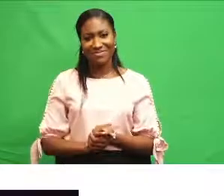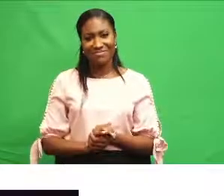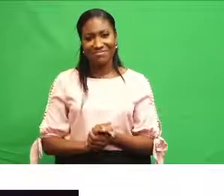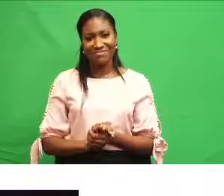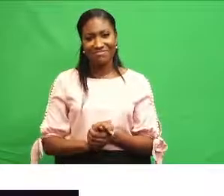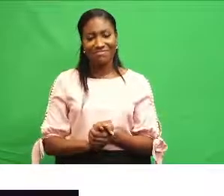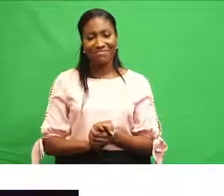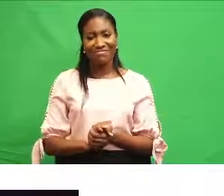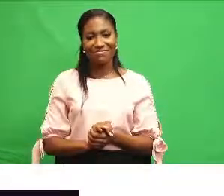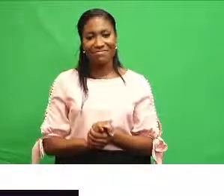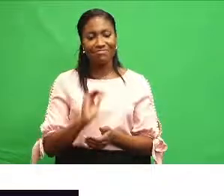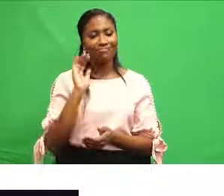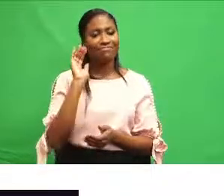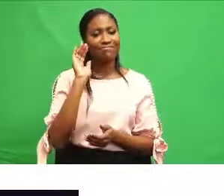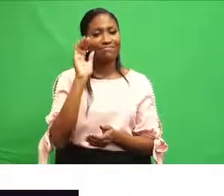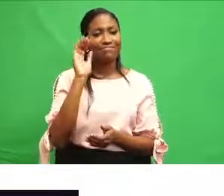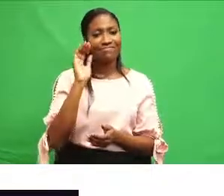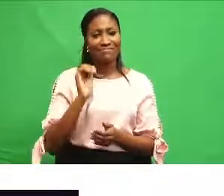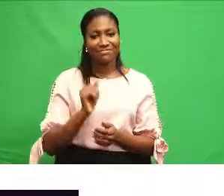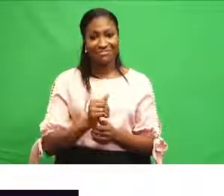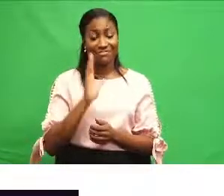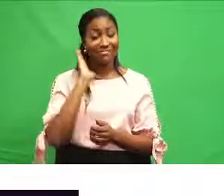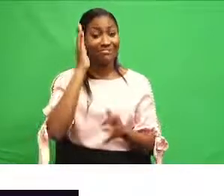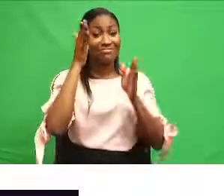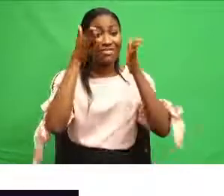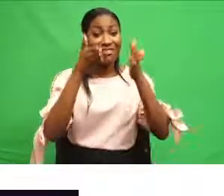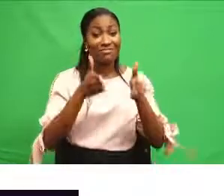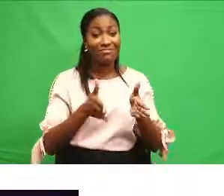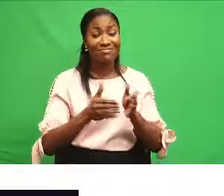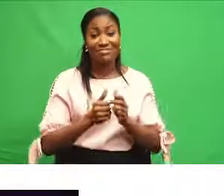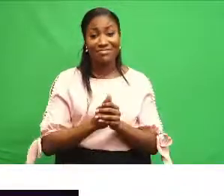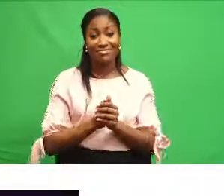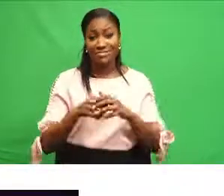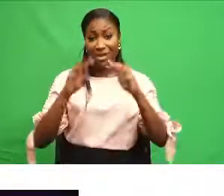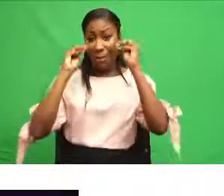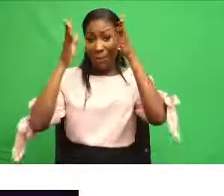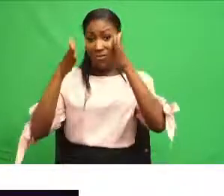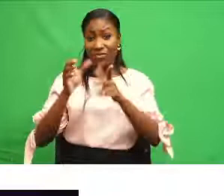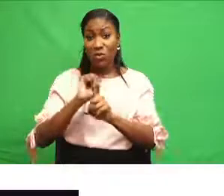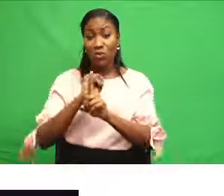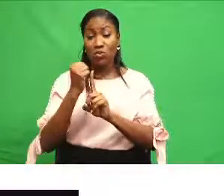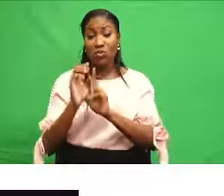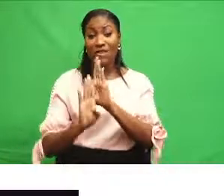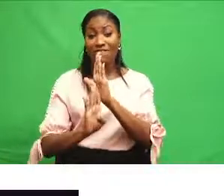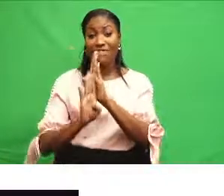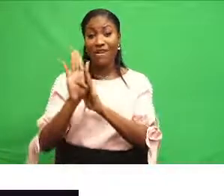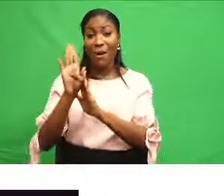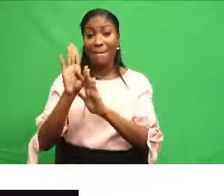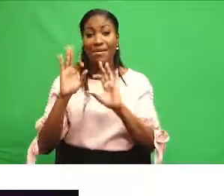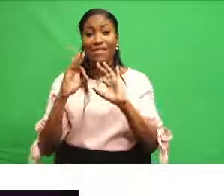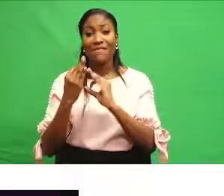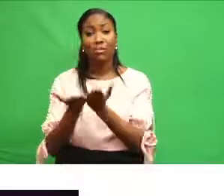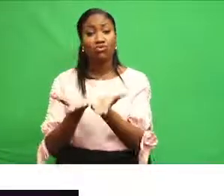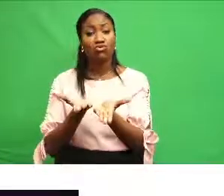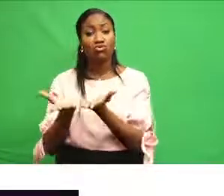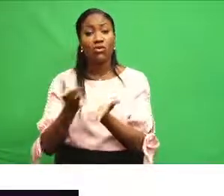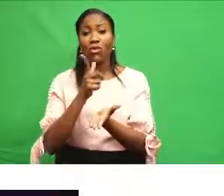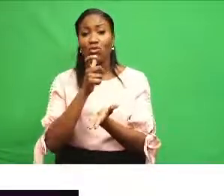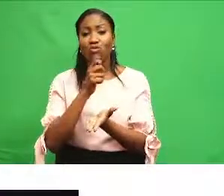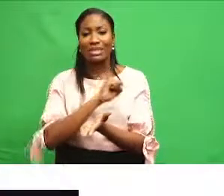Madam Moderator, Minister of Social Development and Family Services, Senator the